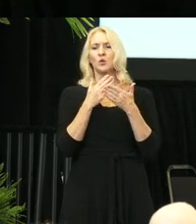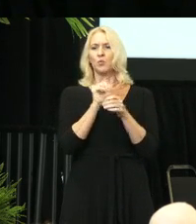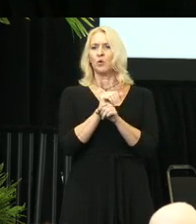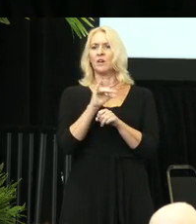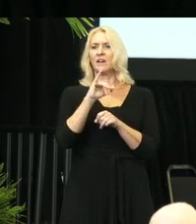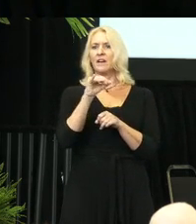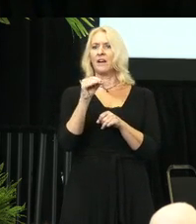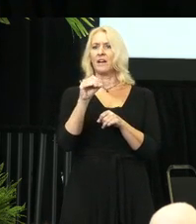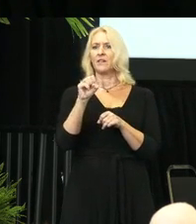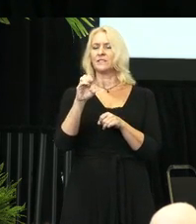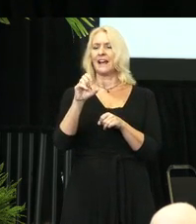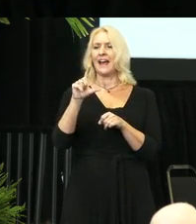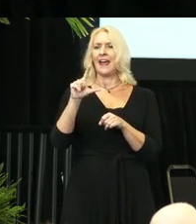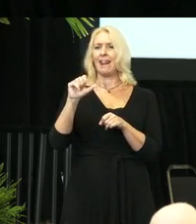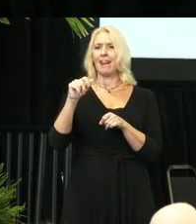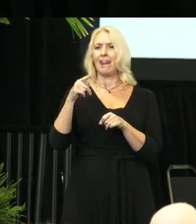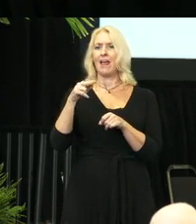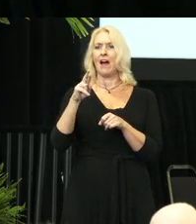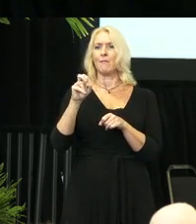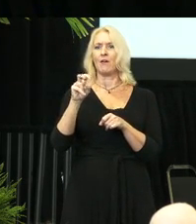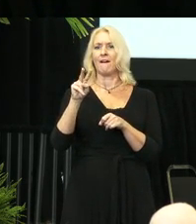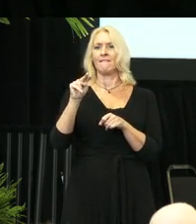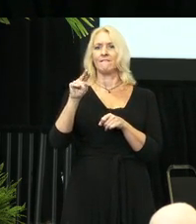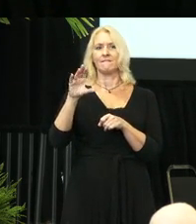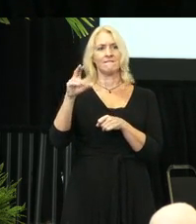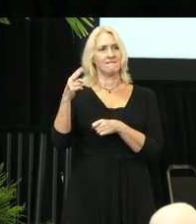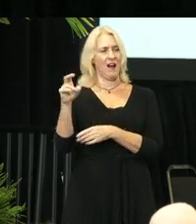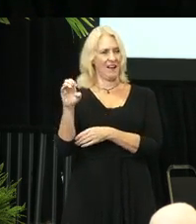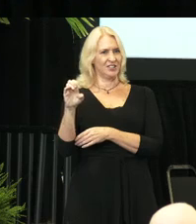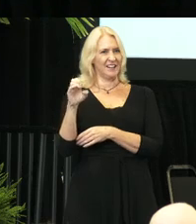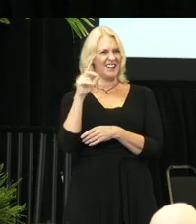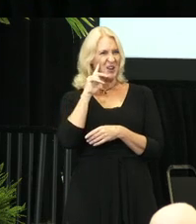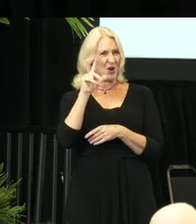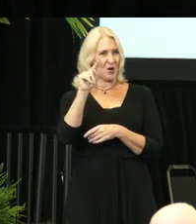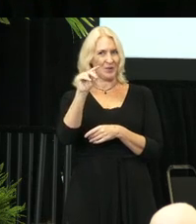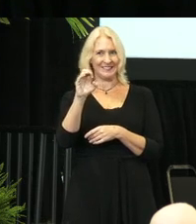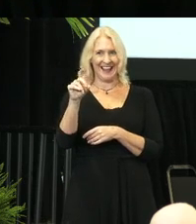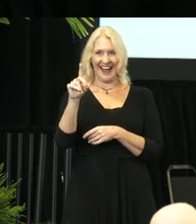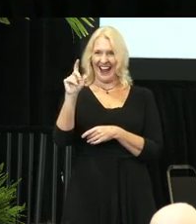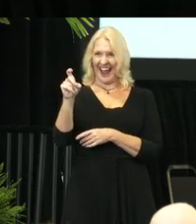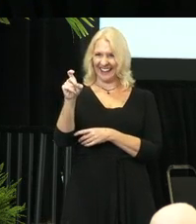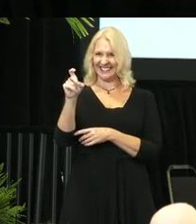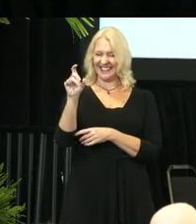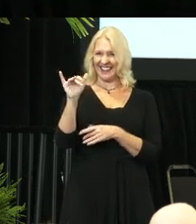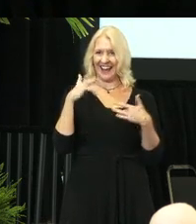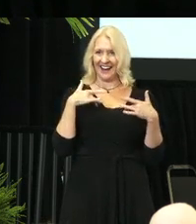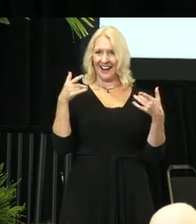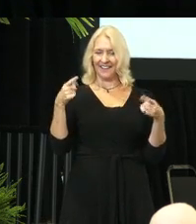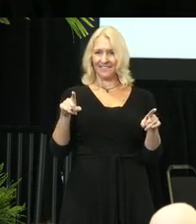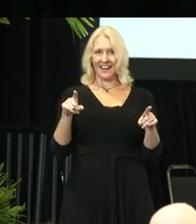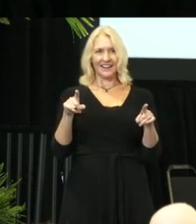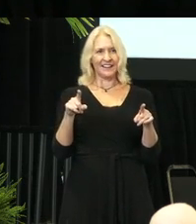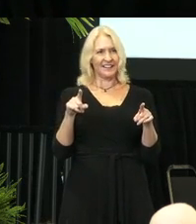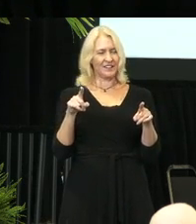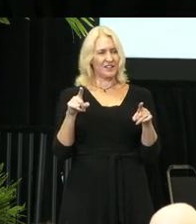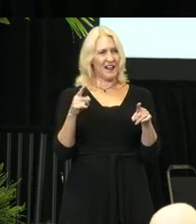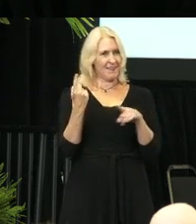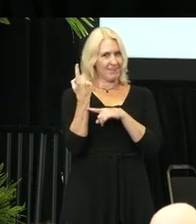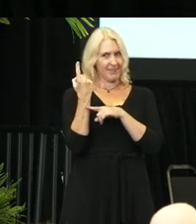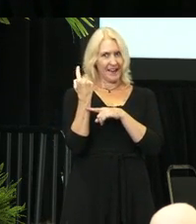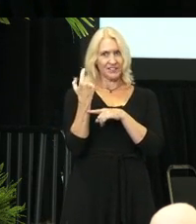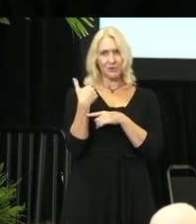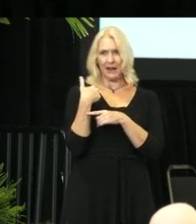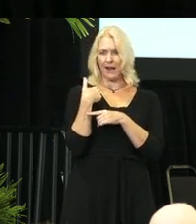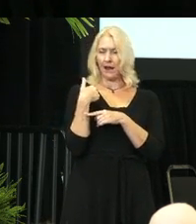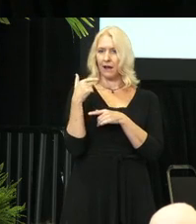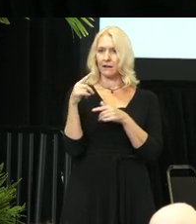TEDx FSCJ. For those of you who attended it last year, this event, the kickoff, inaugural